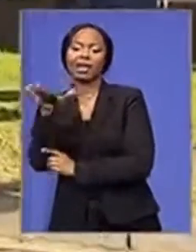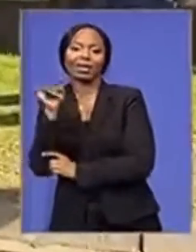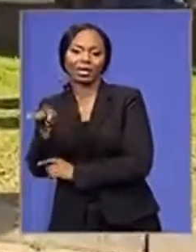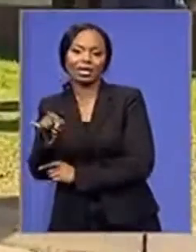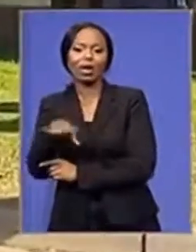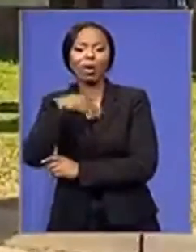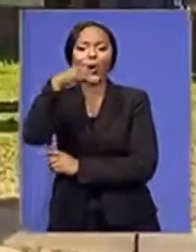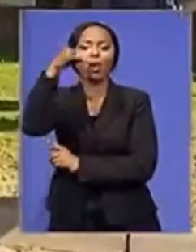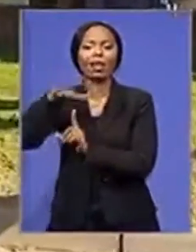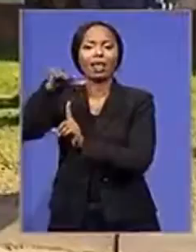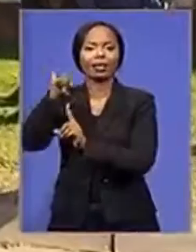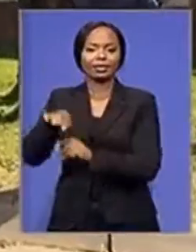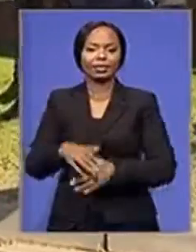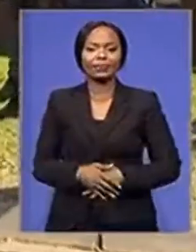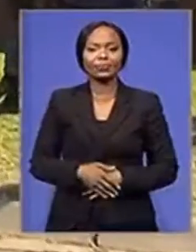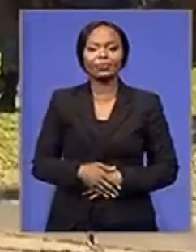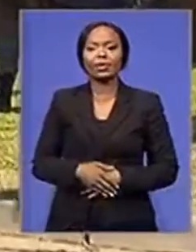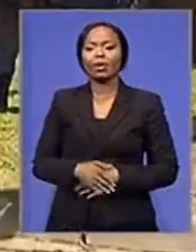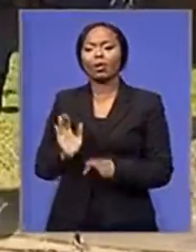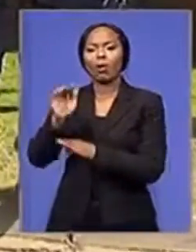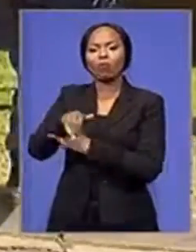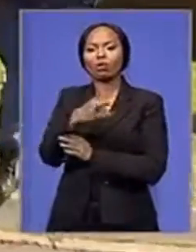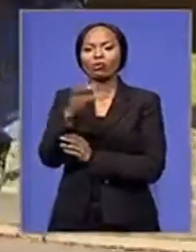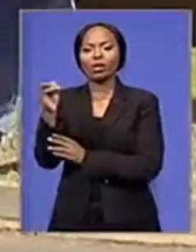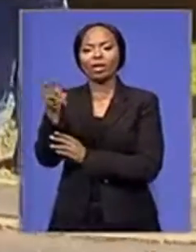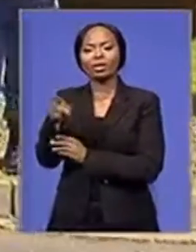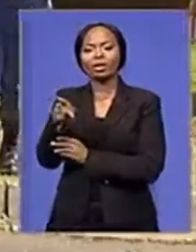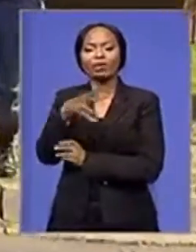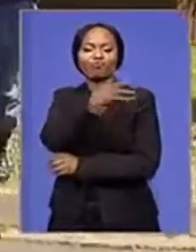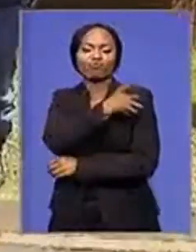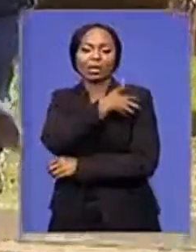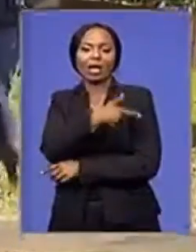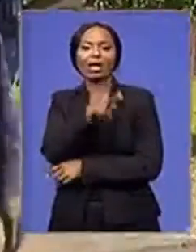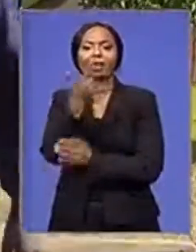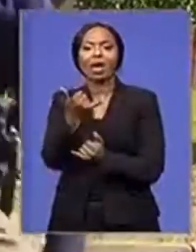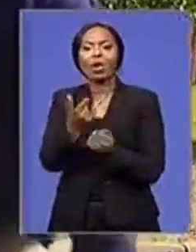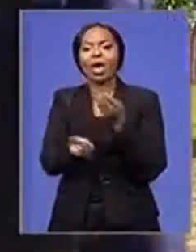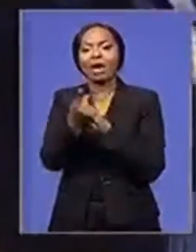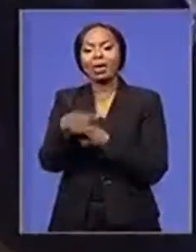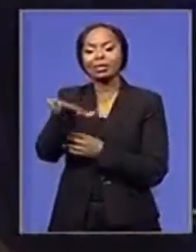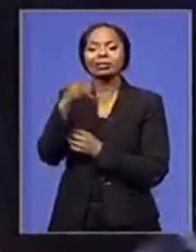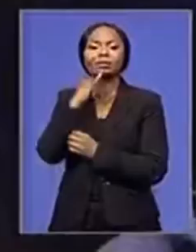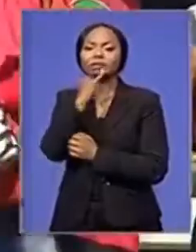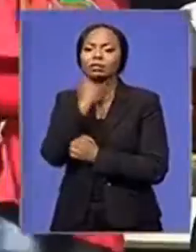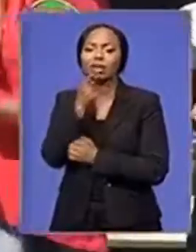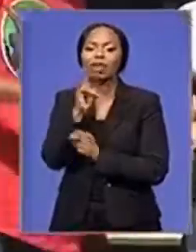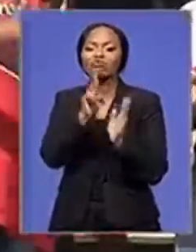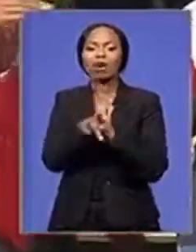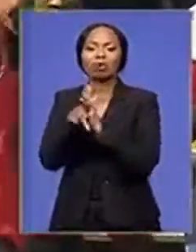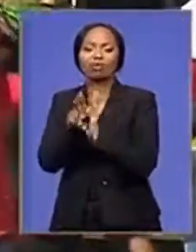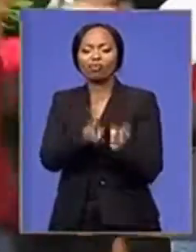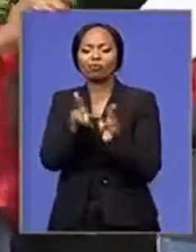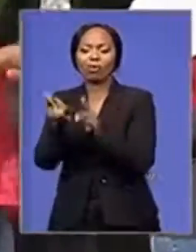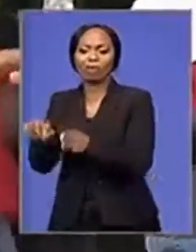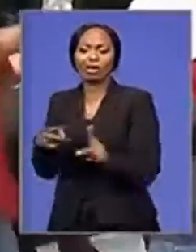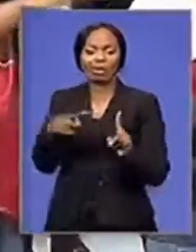feta 200 ba ba tlhokafetseng mo bekeng e fetileng. SASCO le SACP ba ikanne gore ba tlile go tswelela ka kgato ya